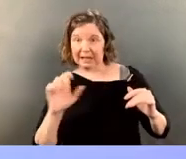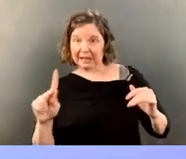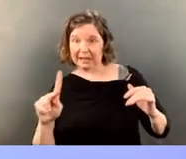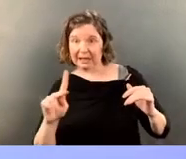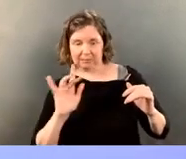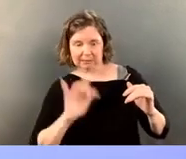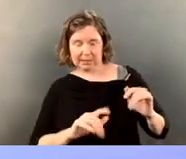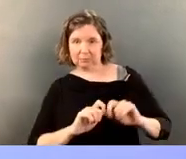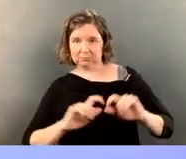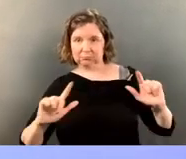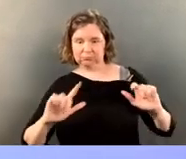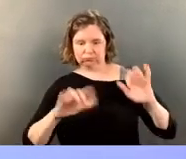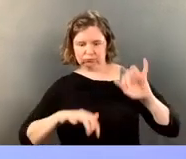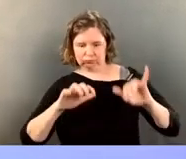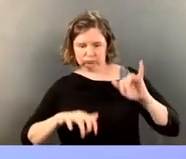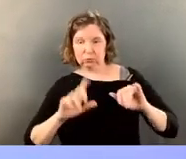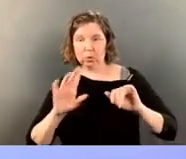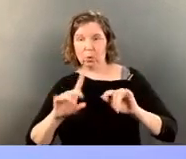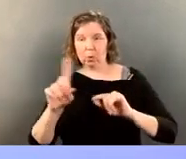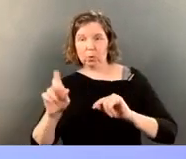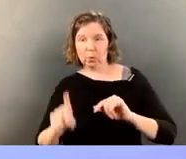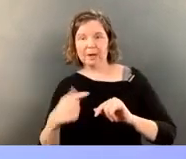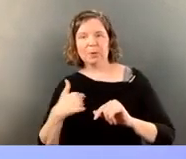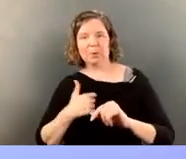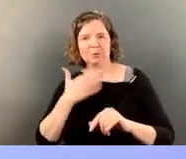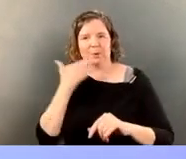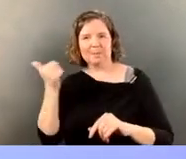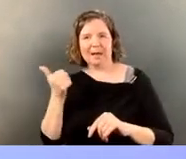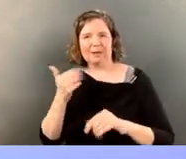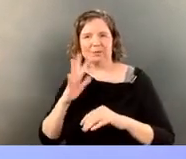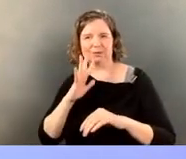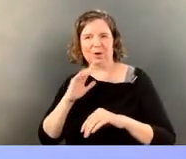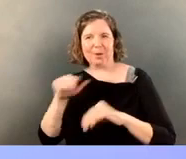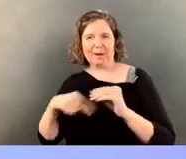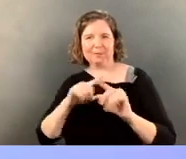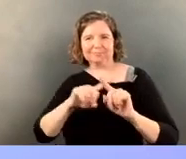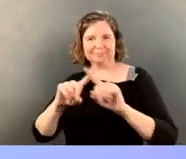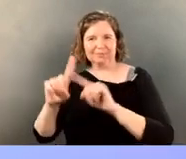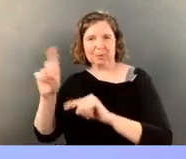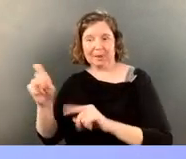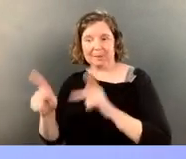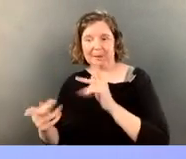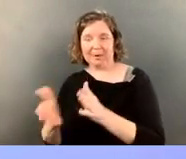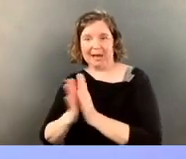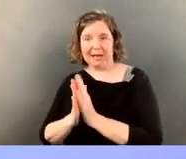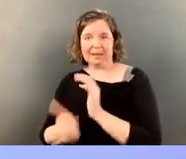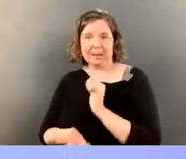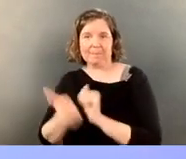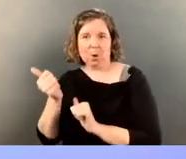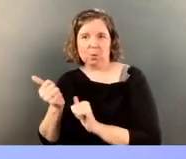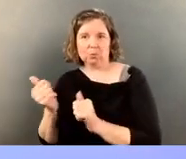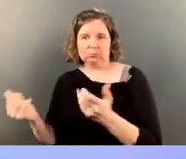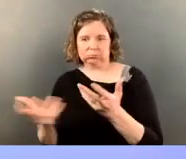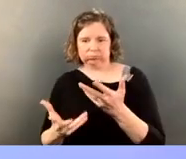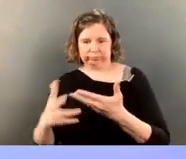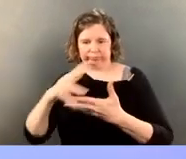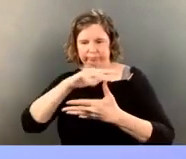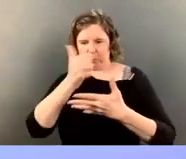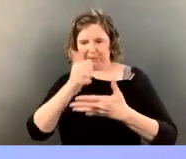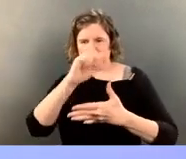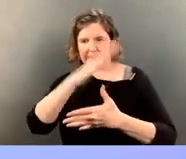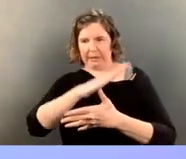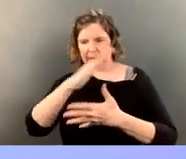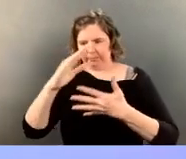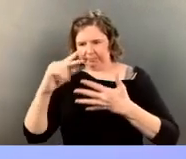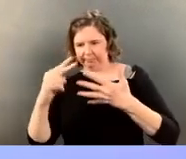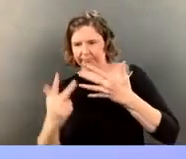as well, where you can ask questions that we will do our best to talk about, the questions that people are asking the most. We want to dig into those and see what God says, what His